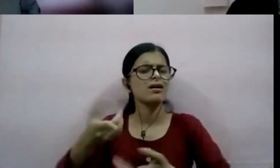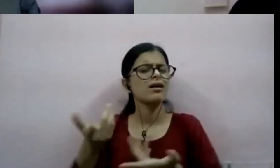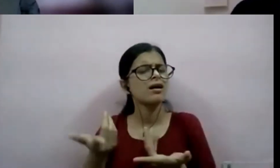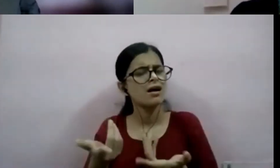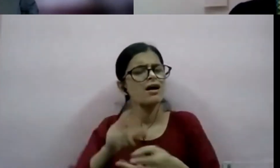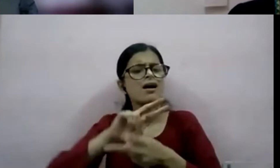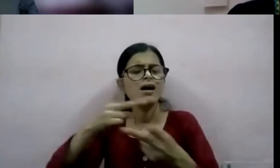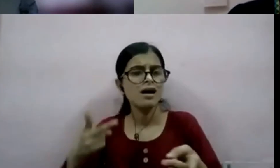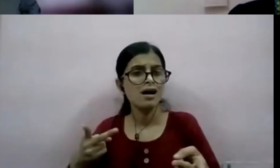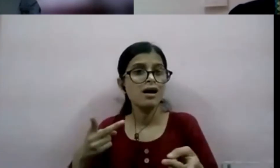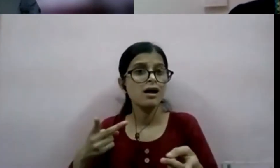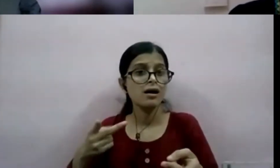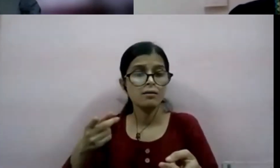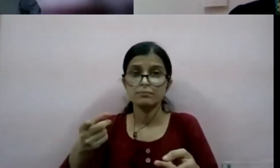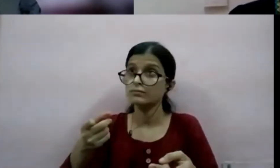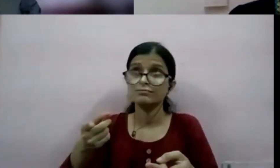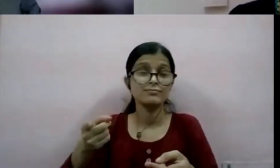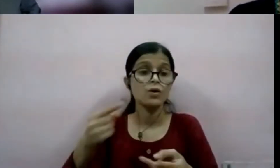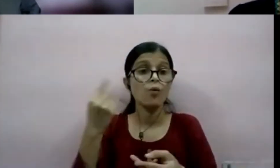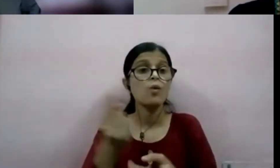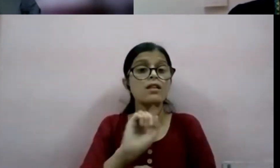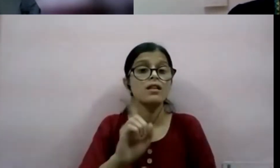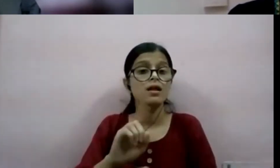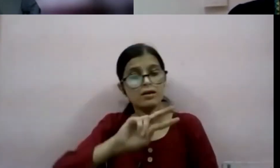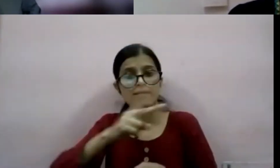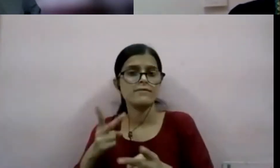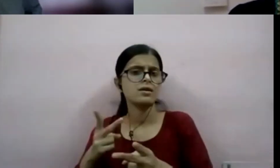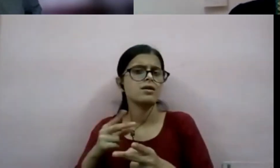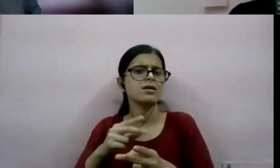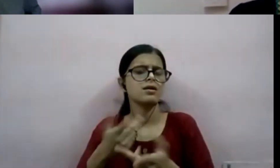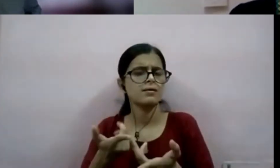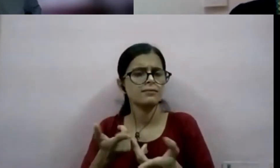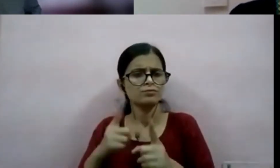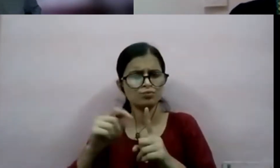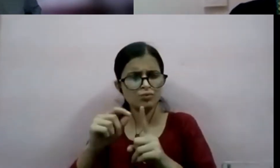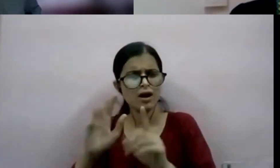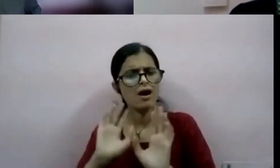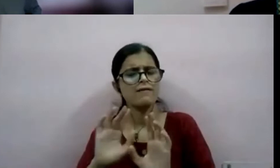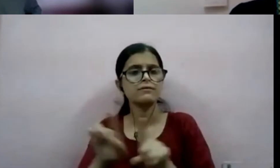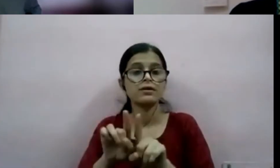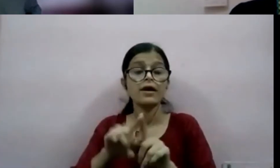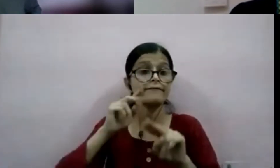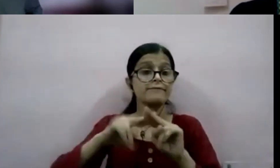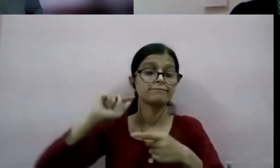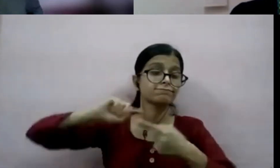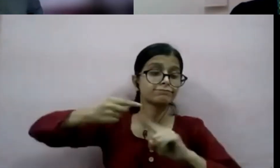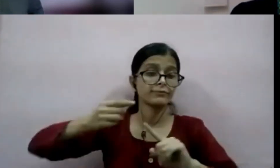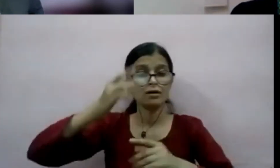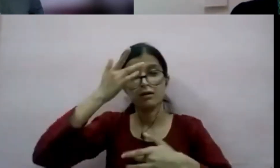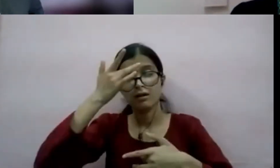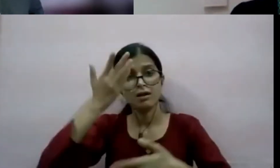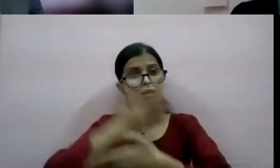that it is not the case in many areas in the Global South. So if you're working with spinal cord injured people, you have to look both